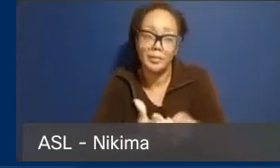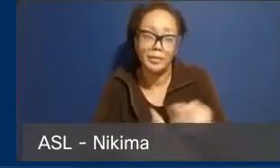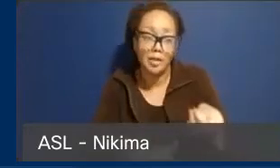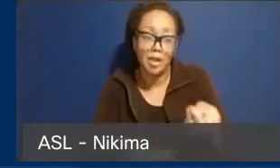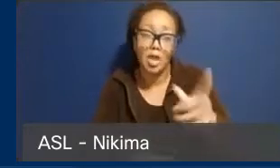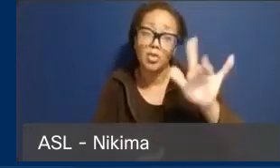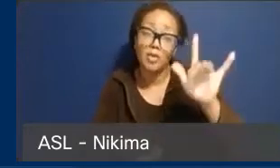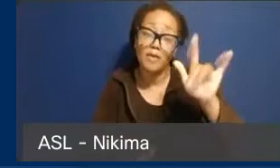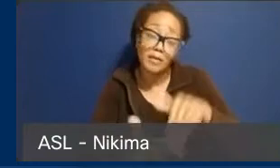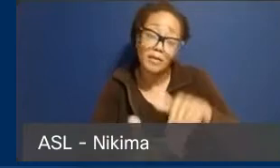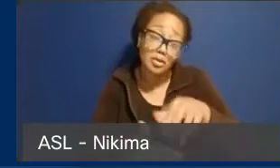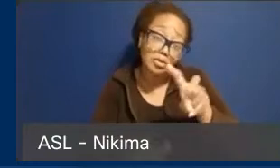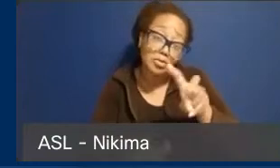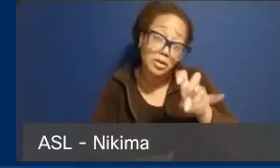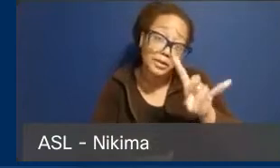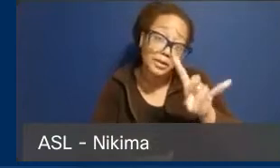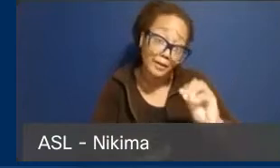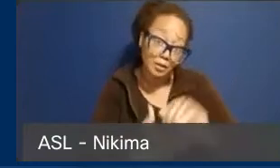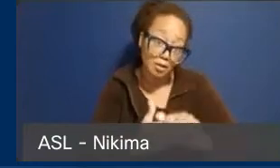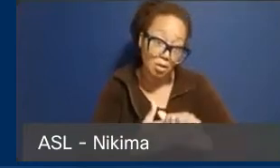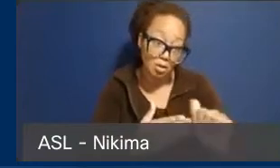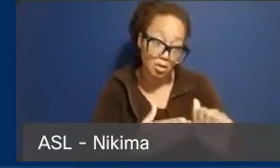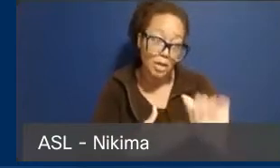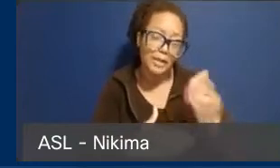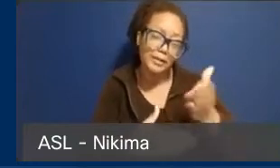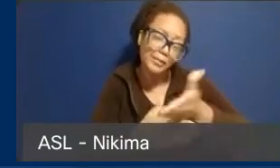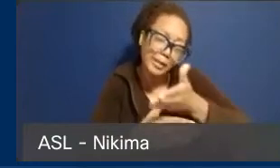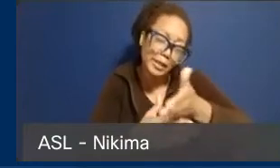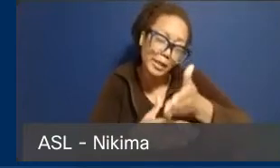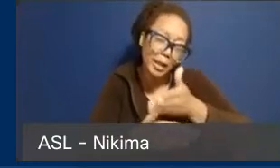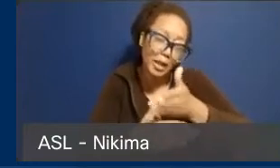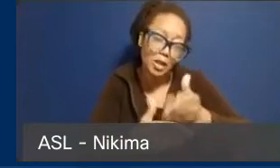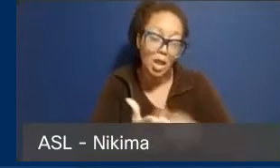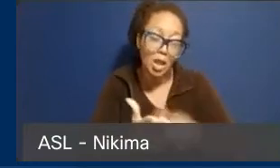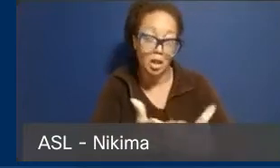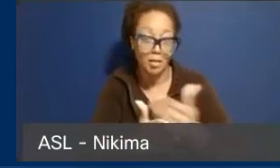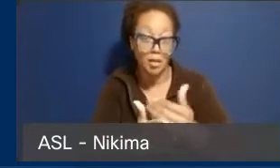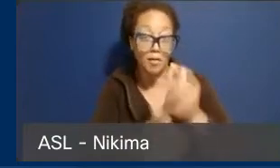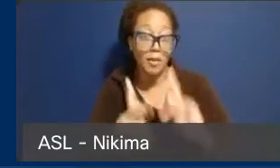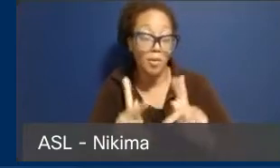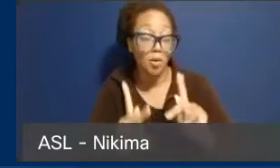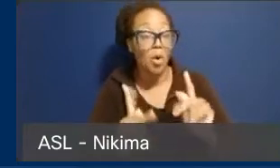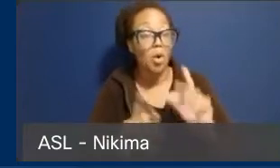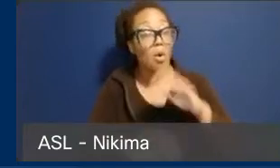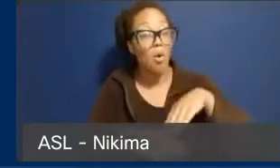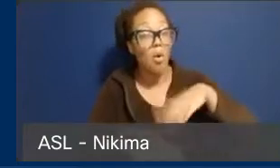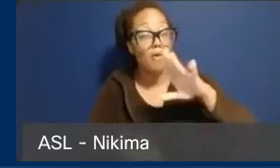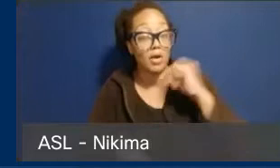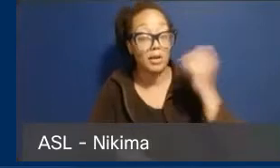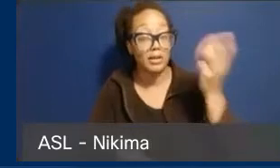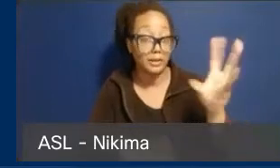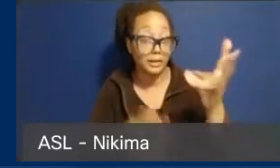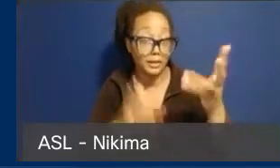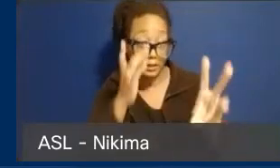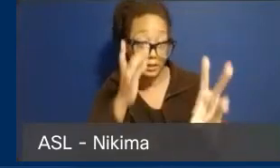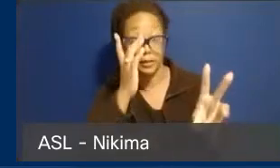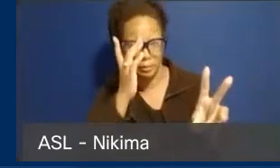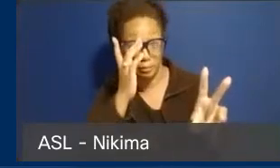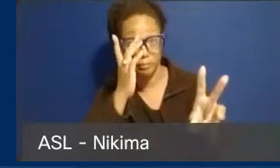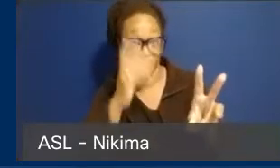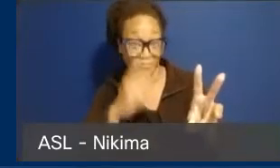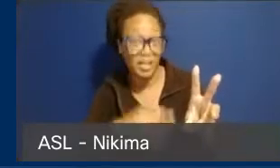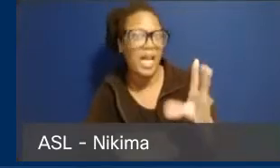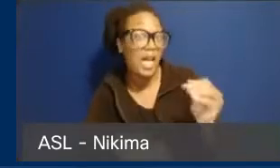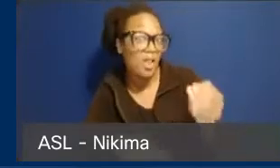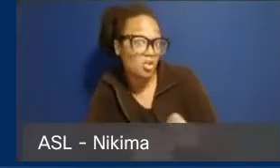$25,270 was the median earning of people 16 and over with a disability who